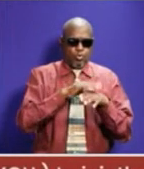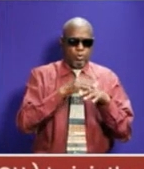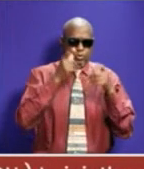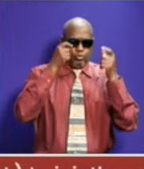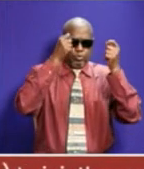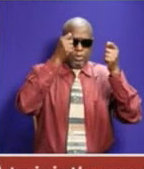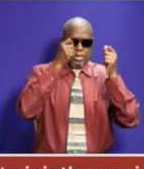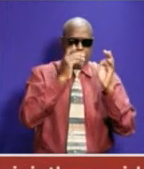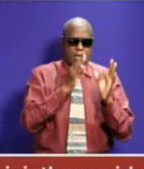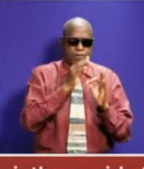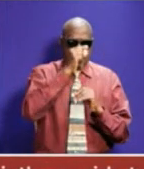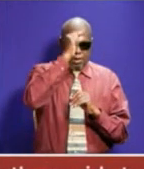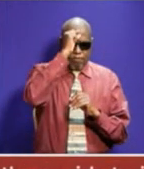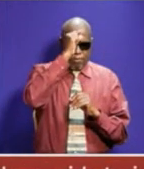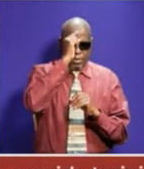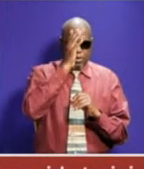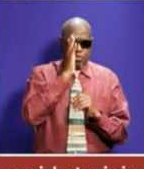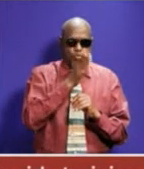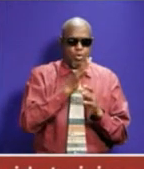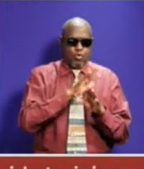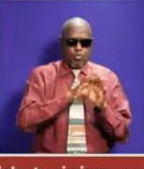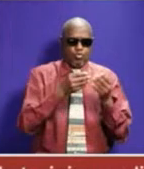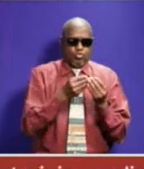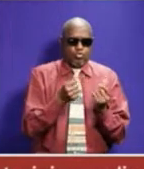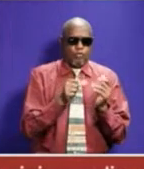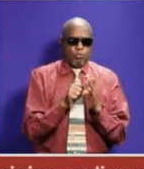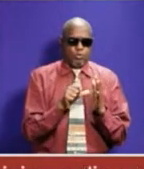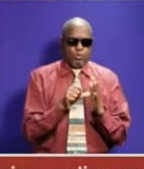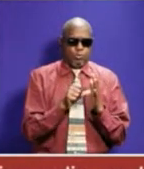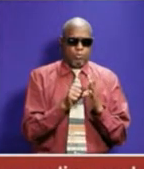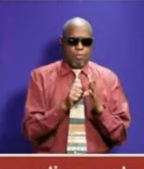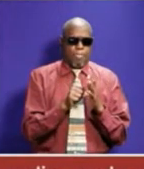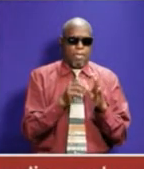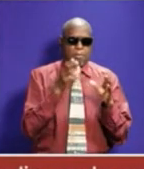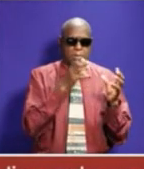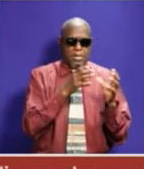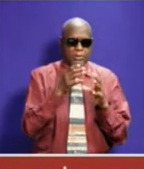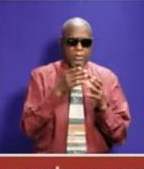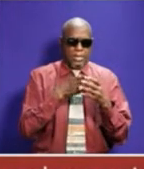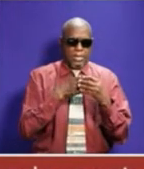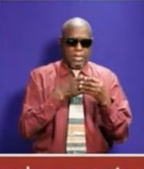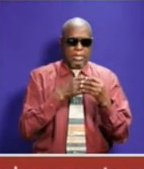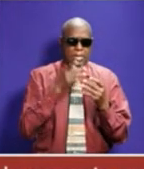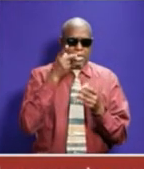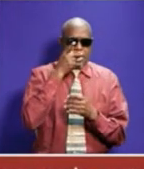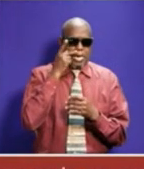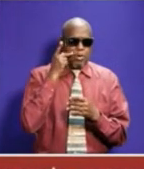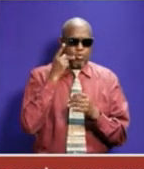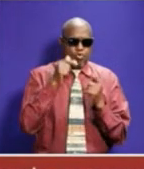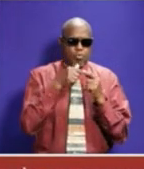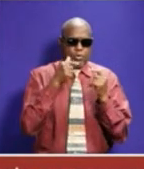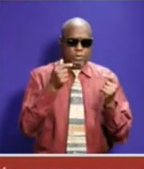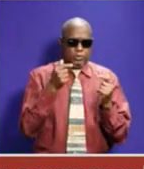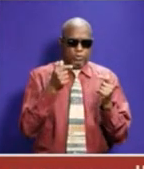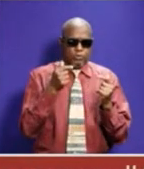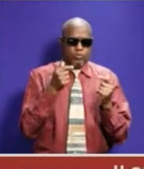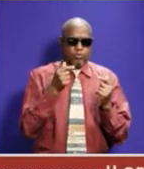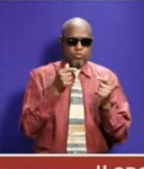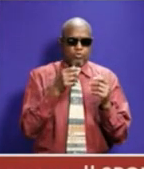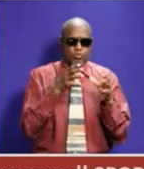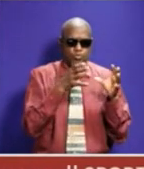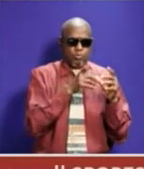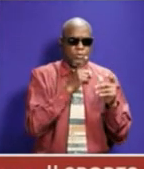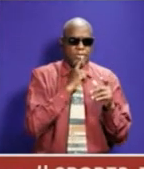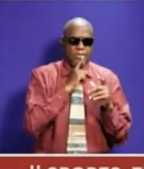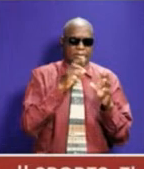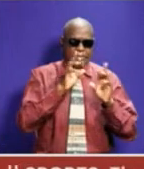with speed to unlock the current stalemate. Led by Wiper Party leader Kalonzo Musyoka, the opposition faction say they are ready to